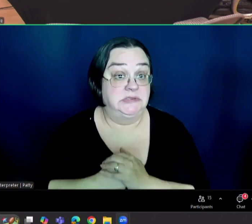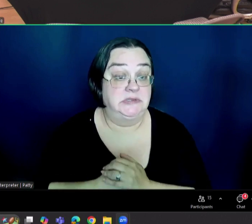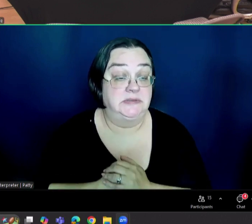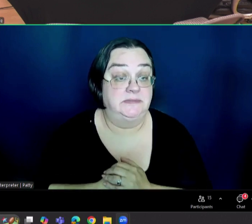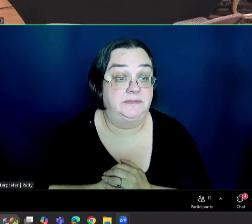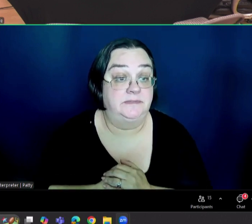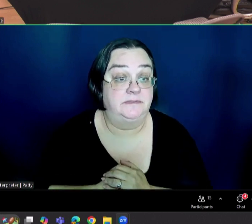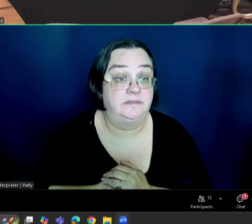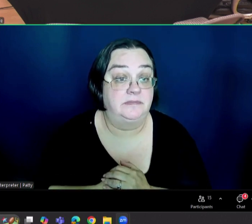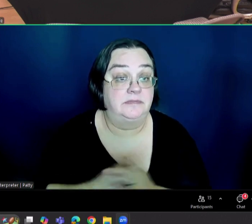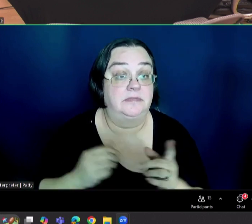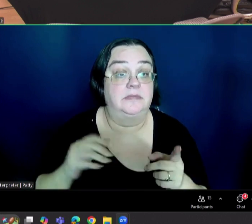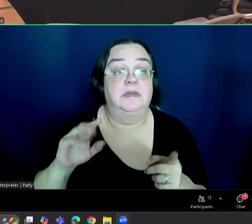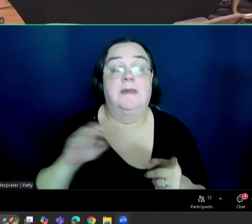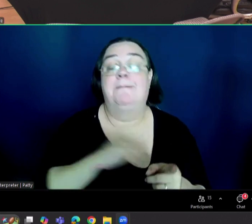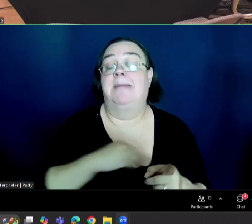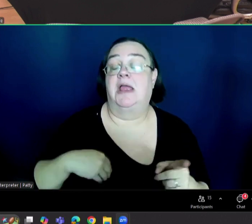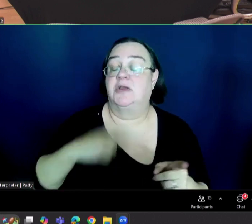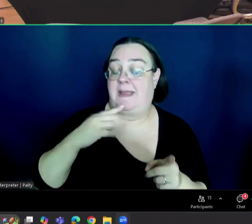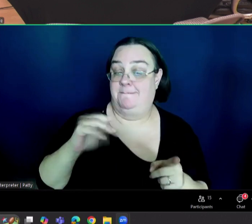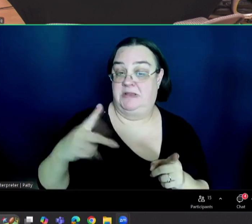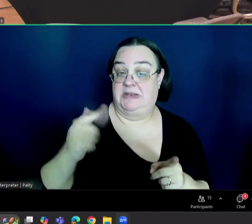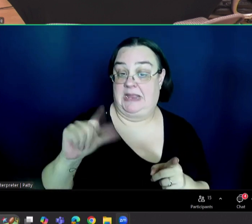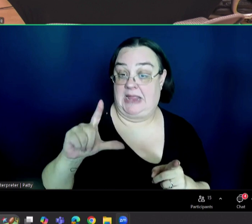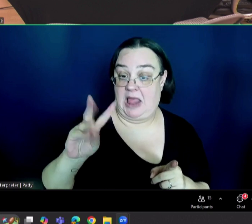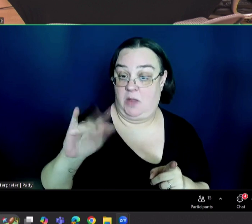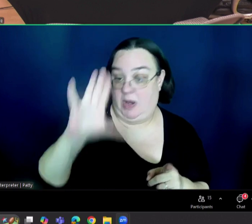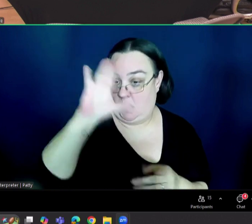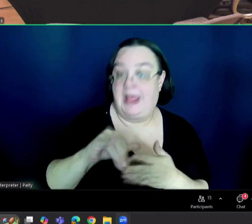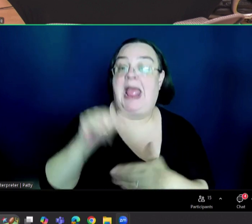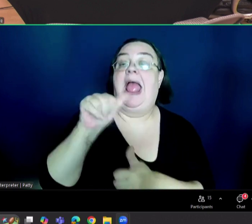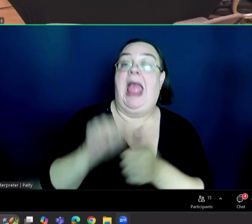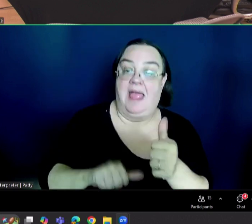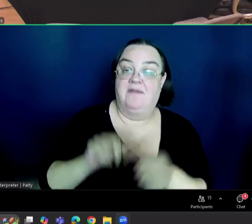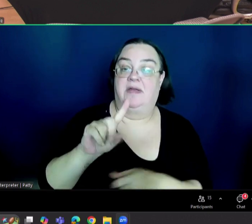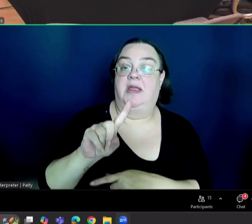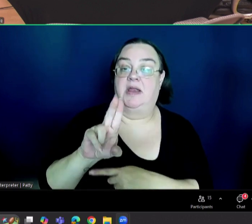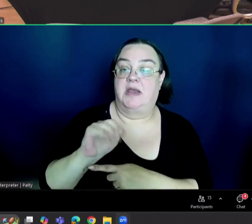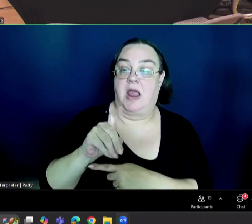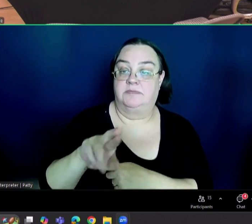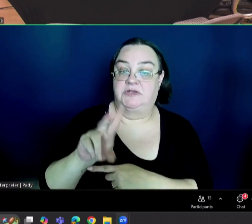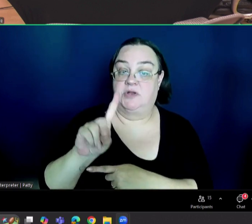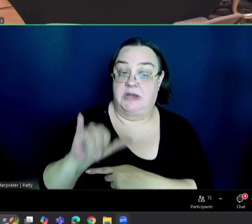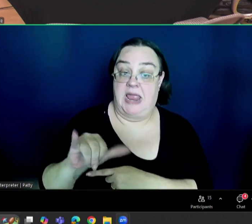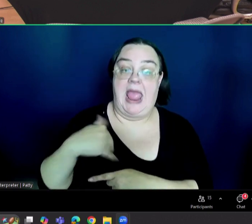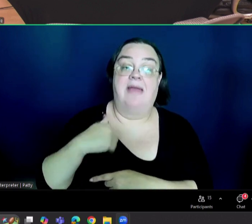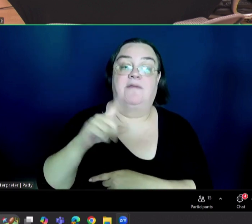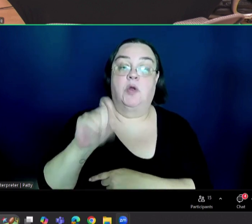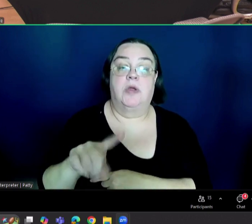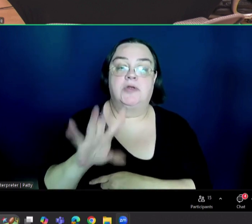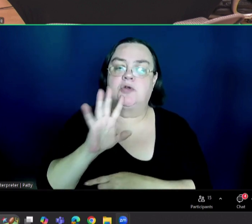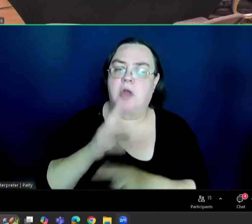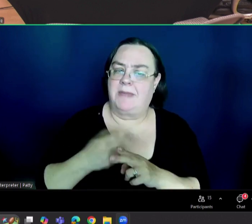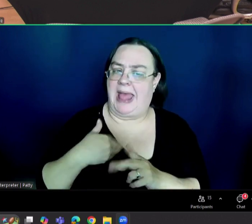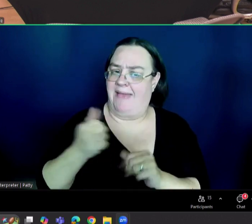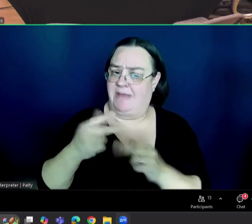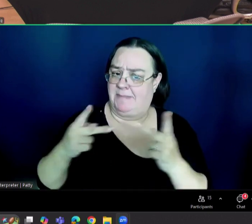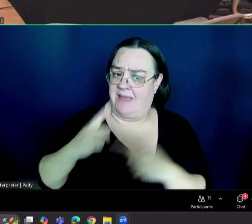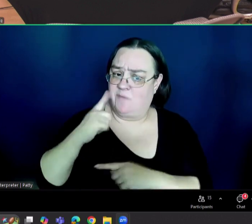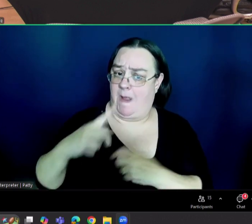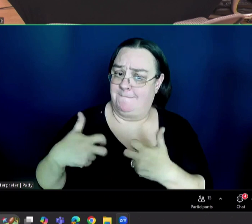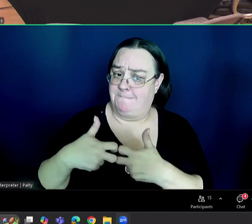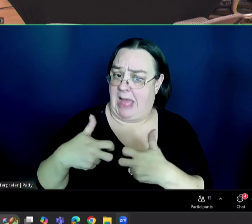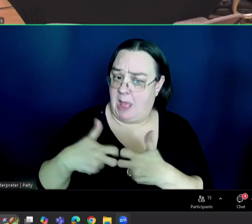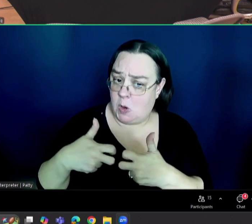Mr. Galloway, I know that for every dumpster day, we have questions about whether or not there's a station for batteries and whether or not there's